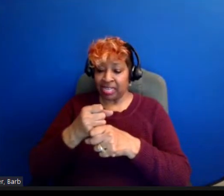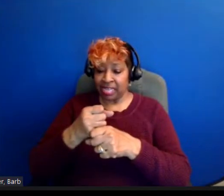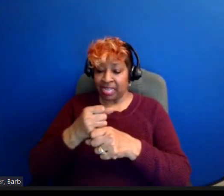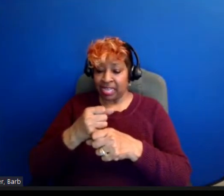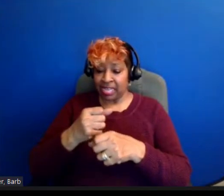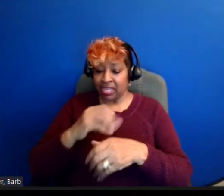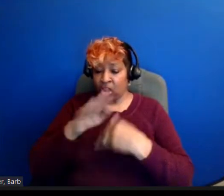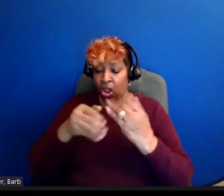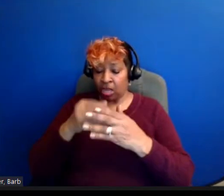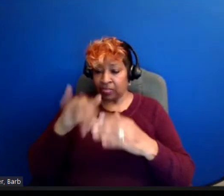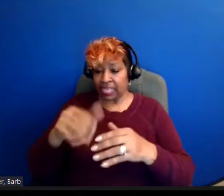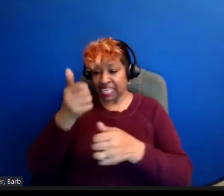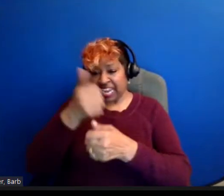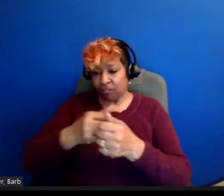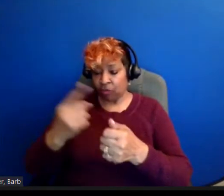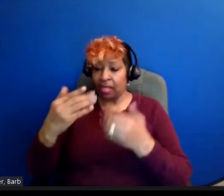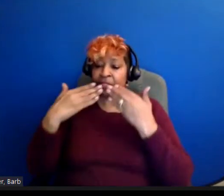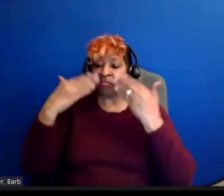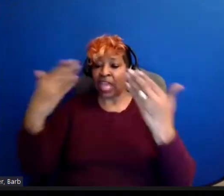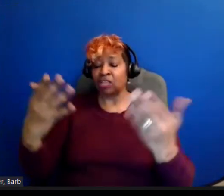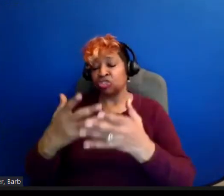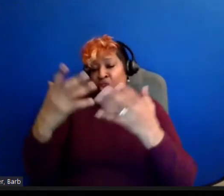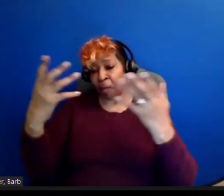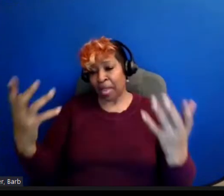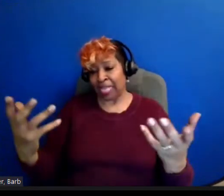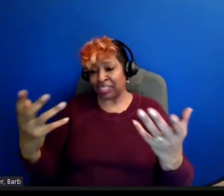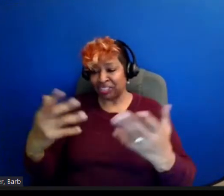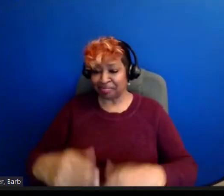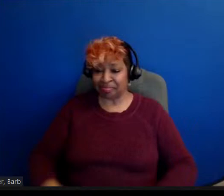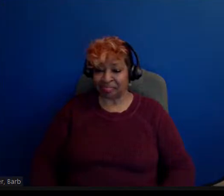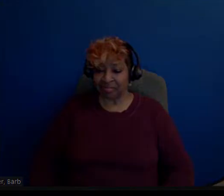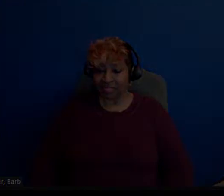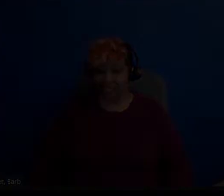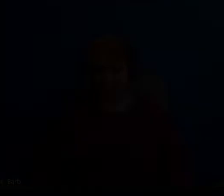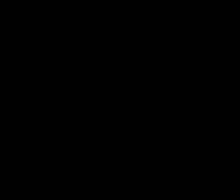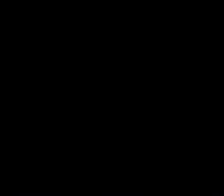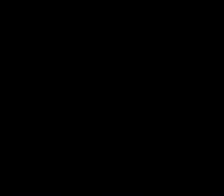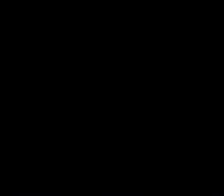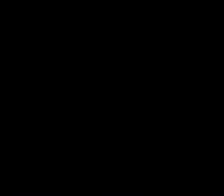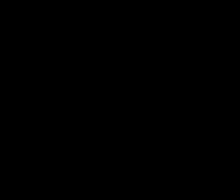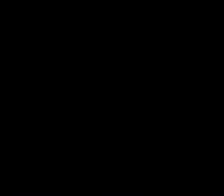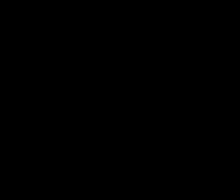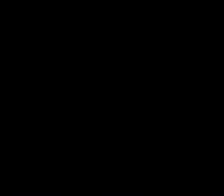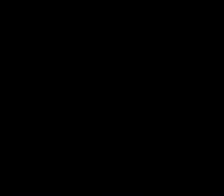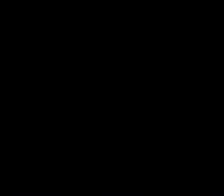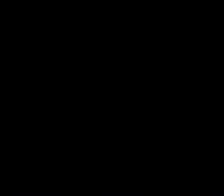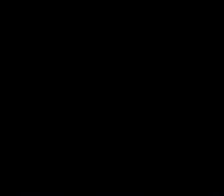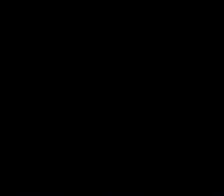you so much. I would just like to encourage